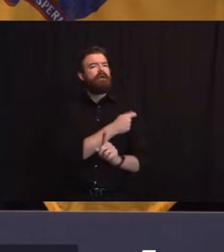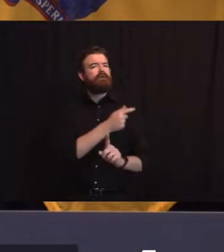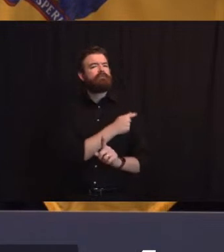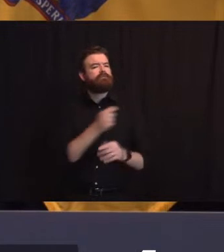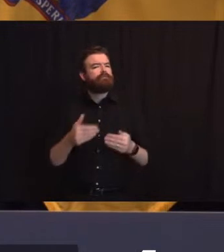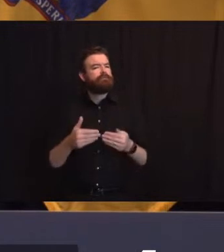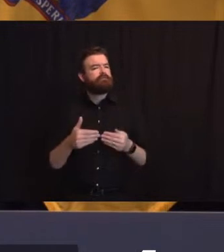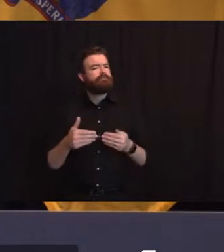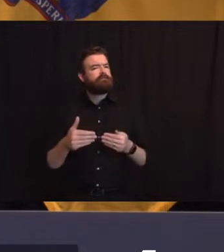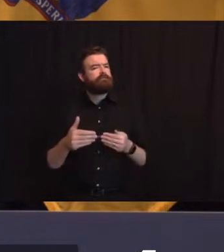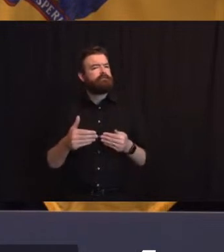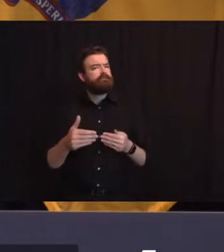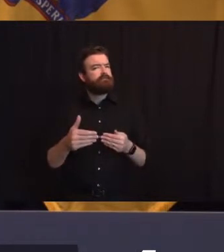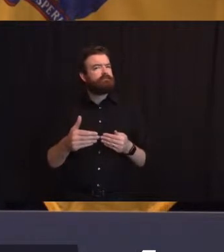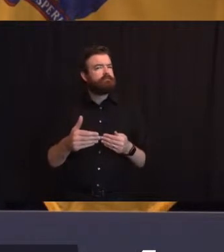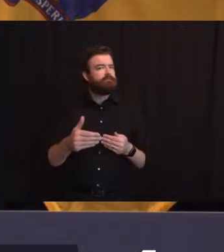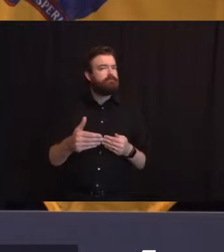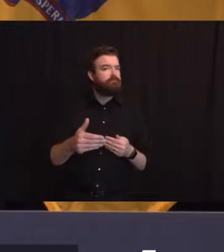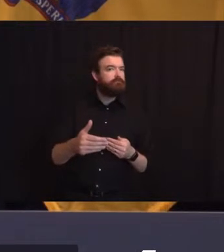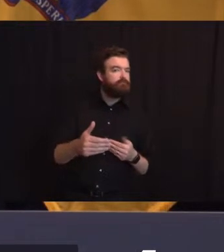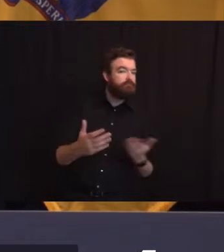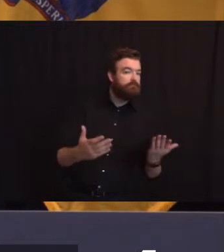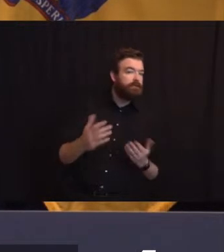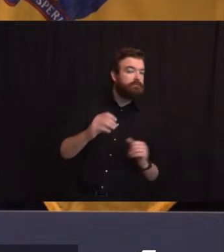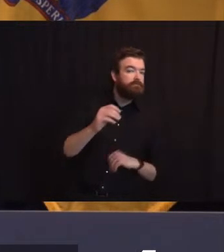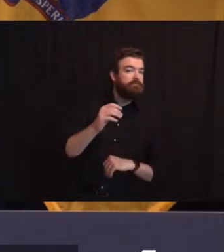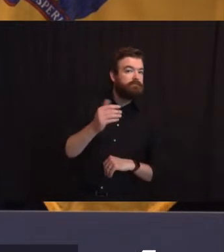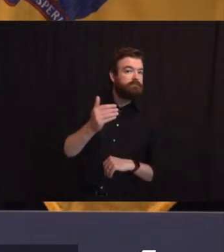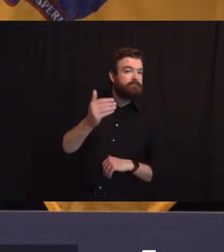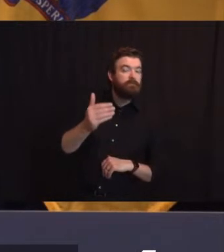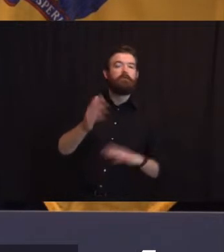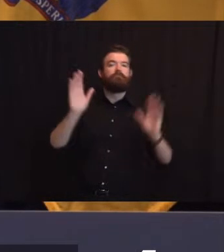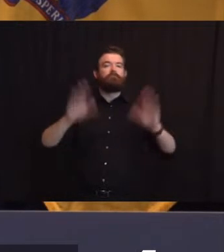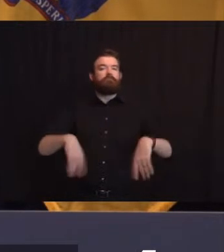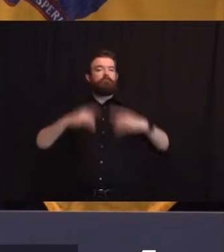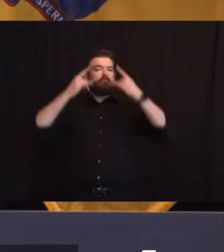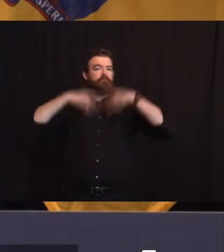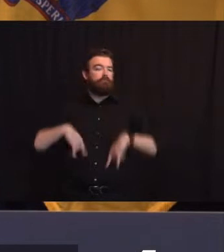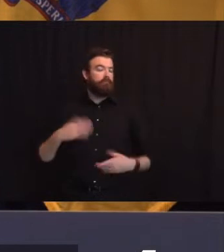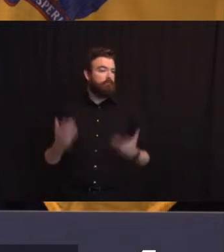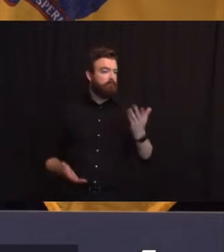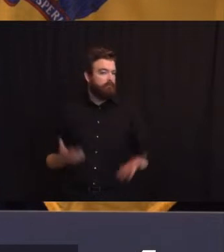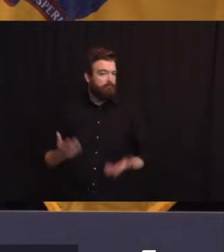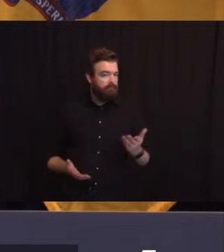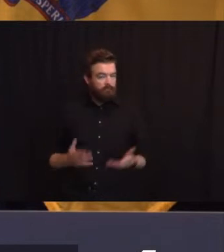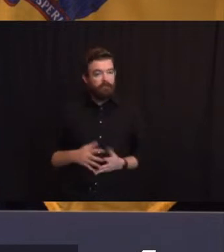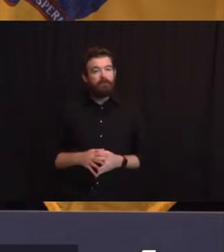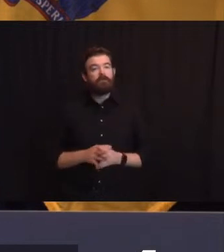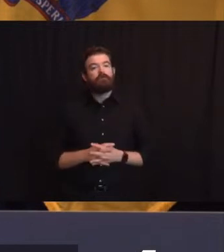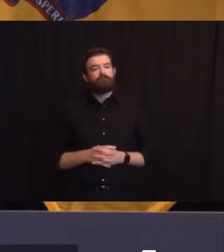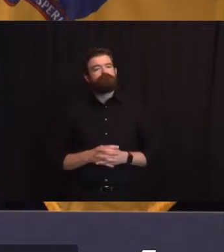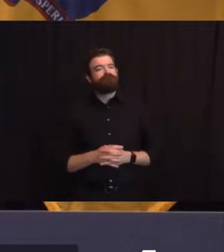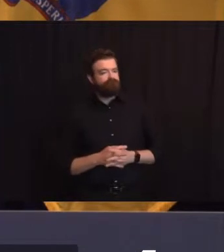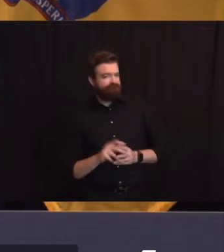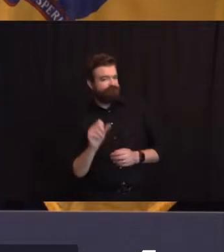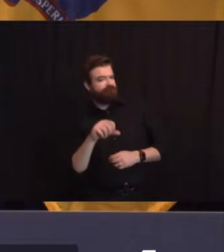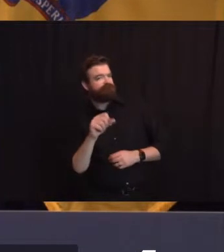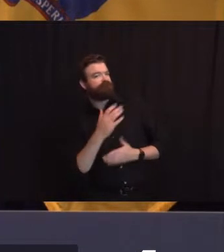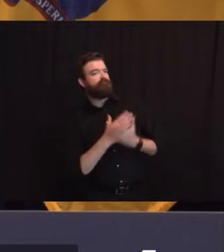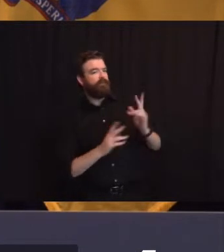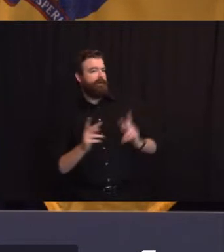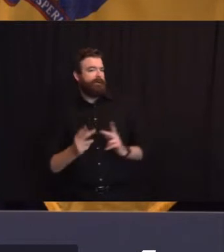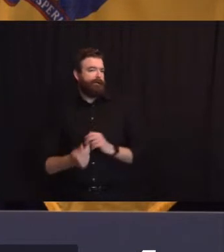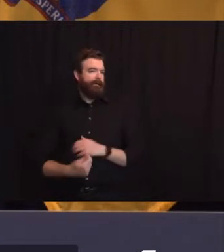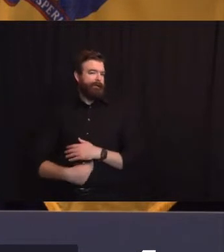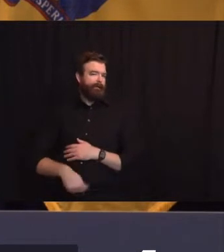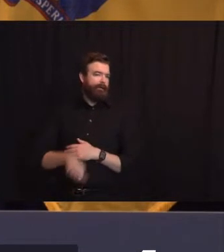the positive sense. Yeah, and the brazenness, Tammy and I were at a restaurant over the weekend. I think some guy literally, having seen